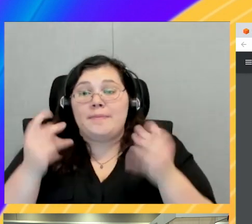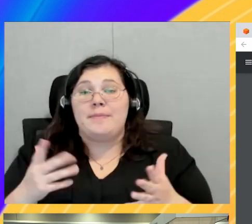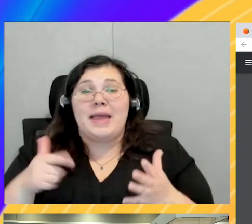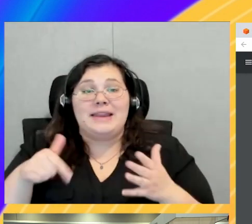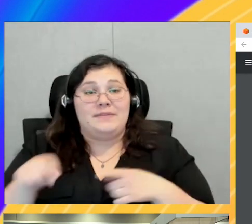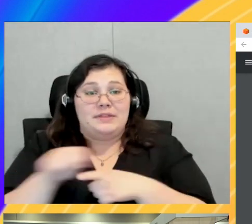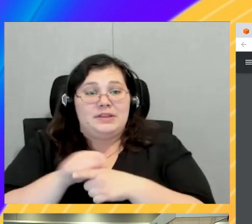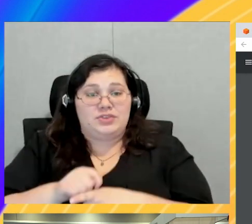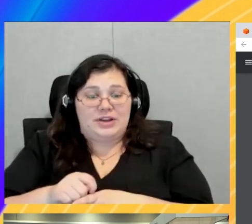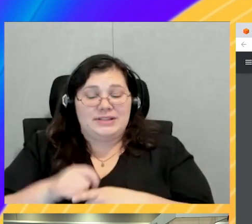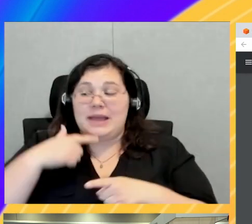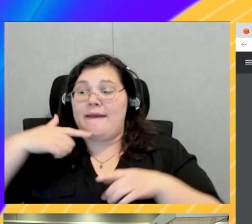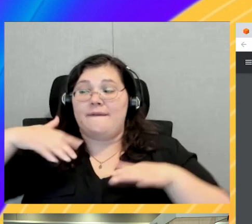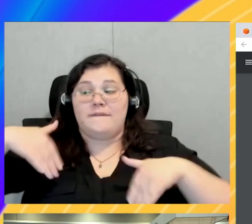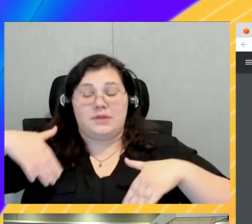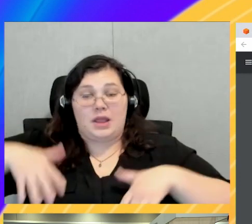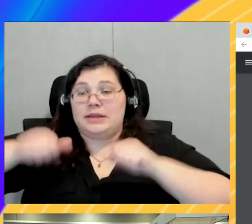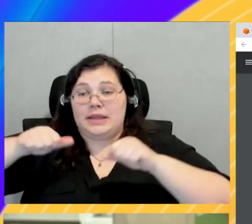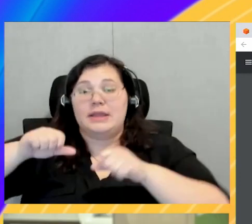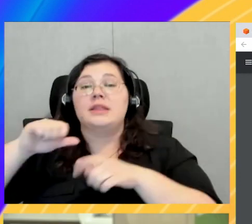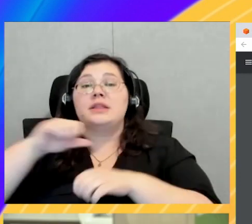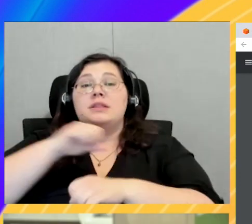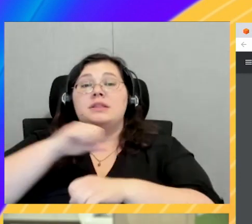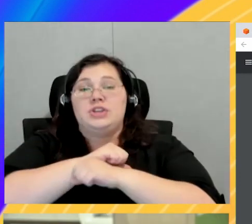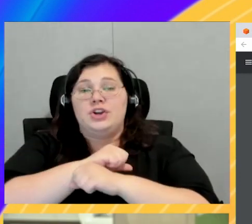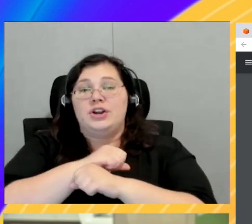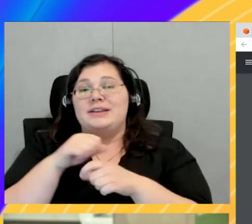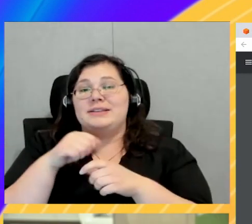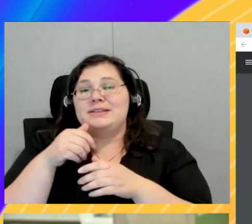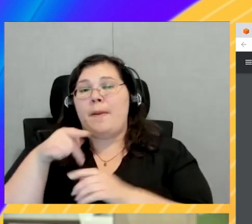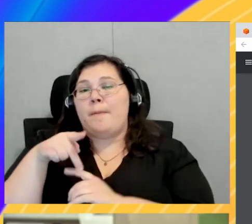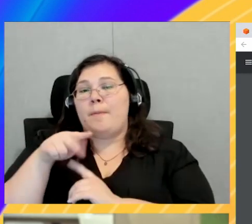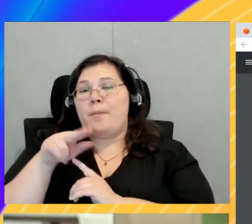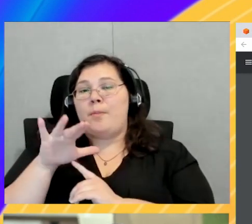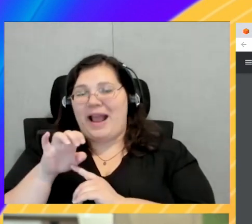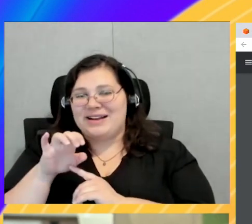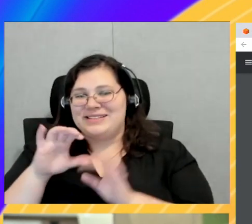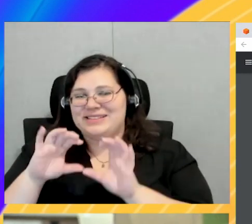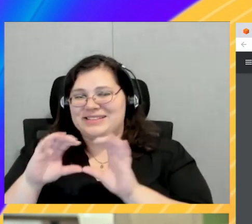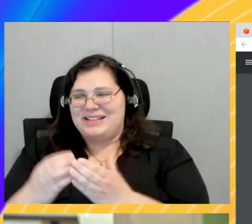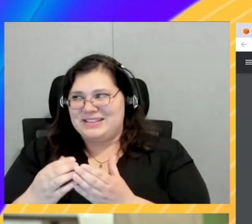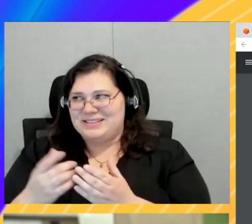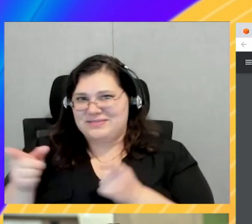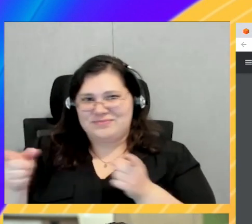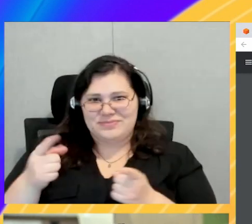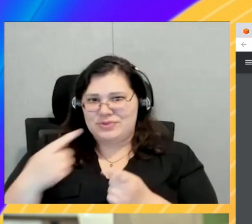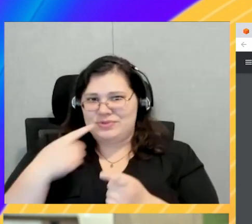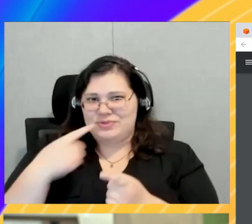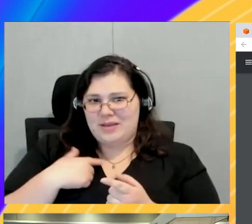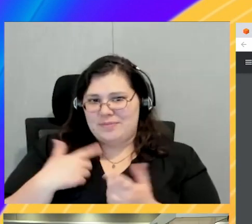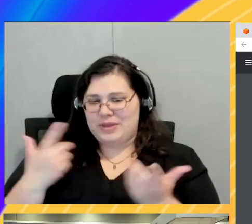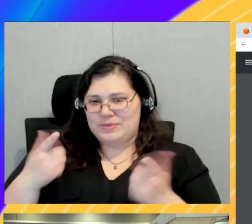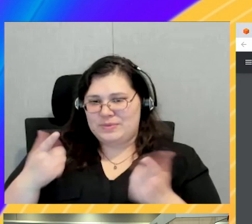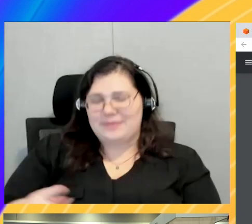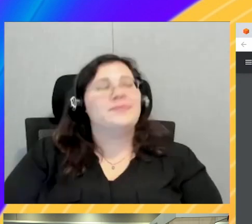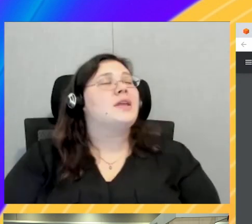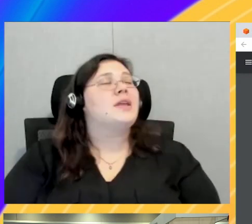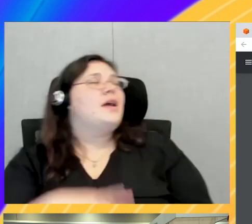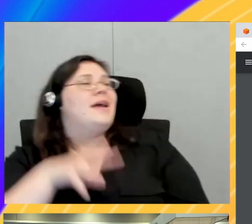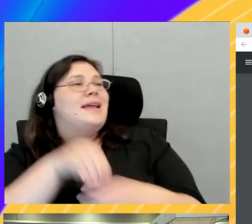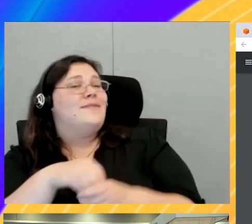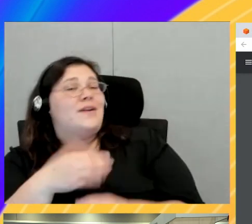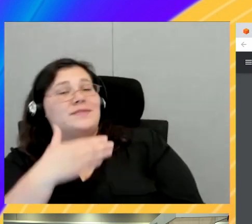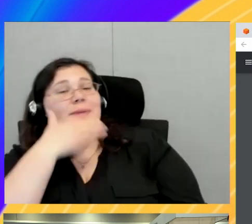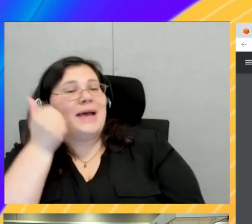class. Can one of you kind of prepare me for what that would involve? It involves best practices on security. Yeah. Interesting. About